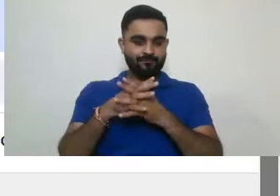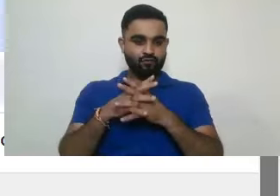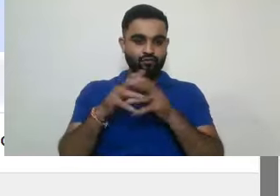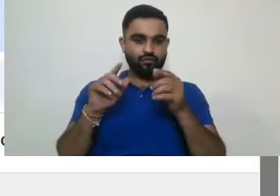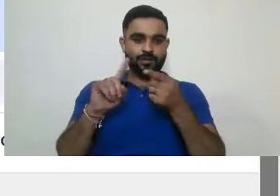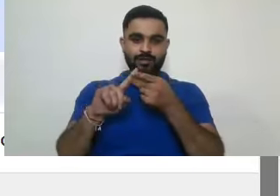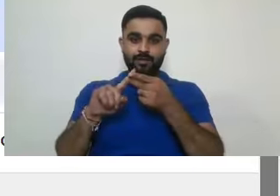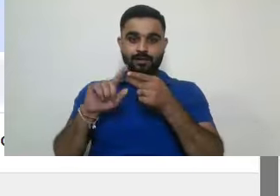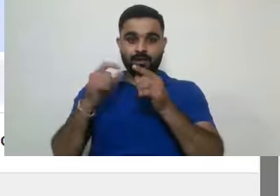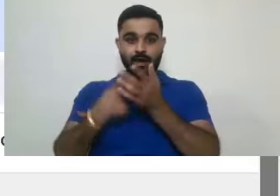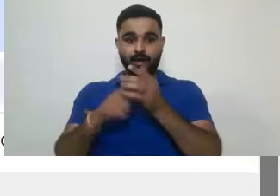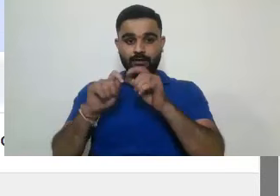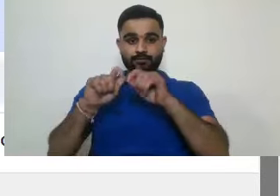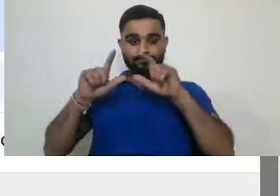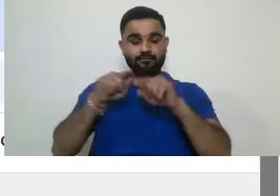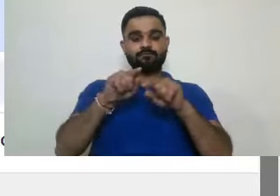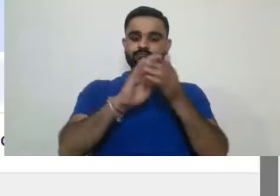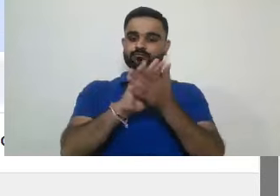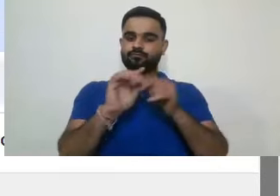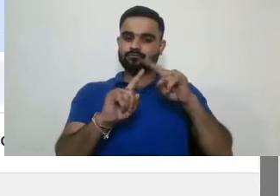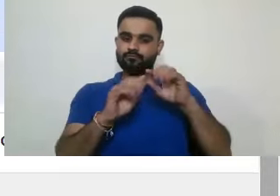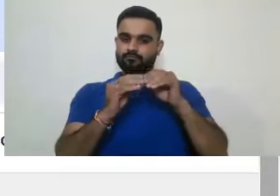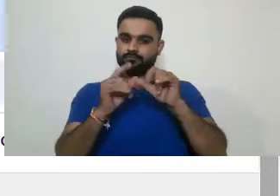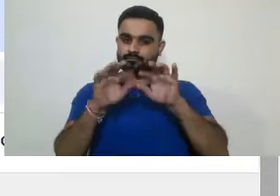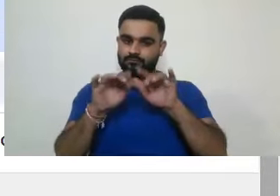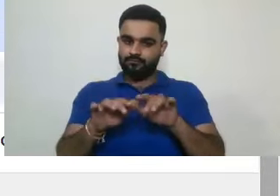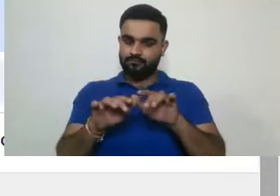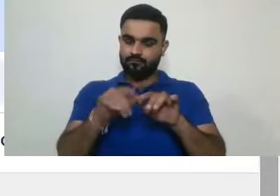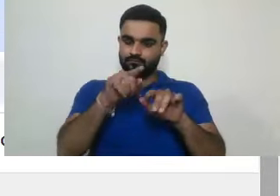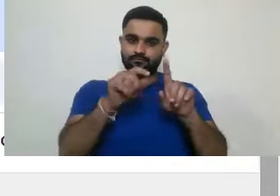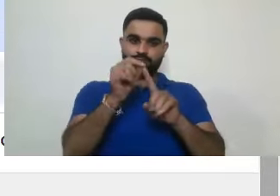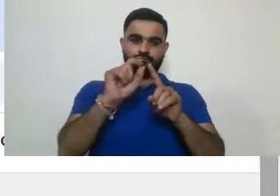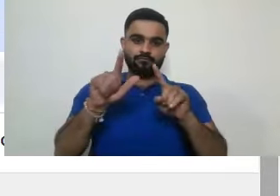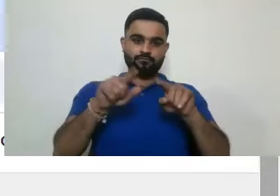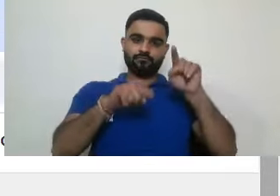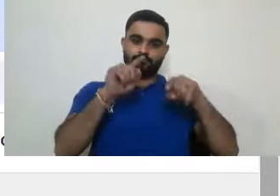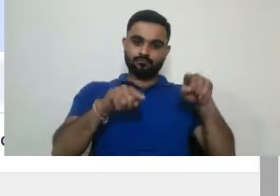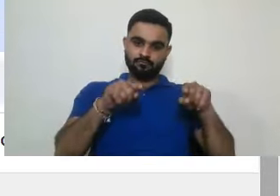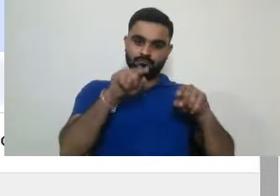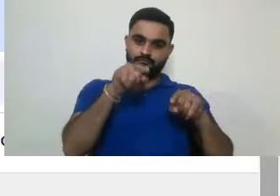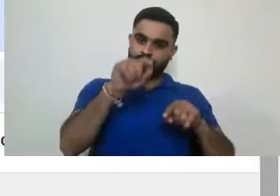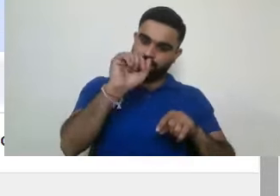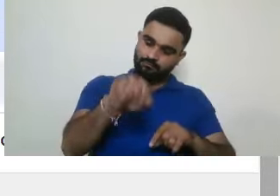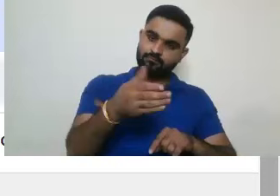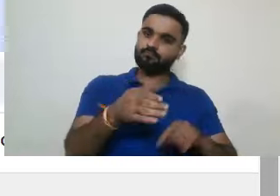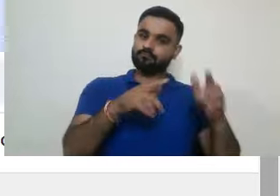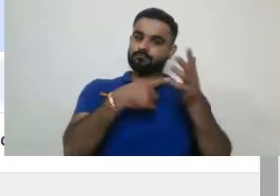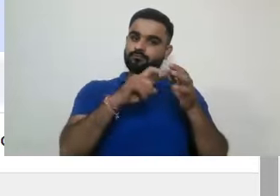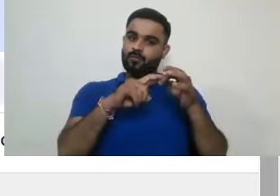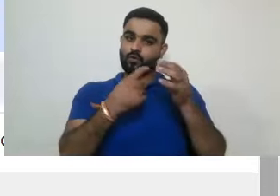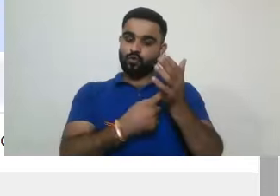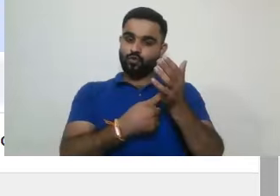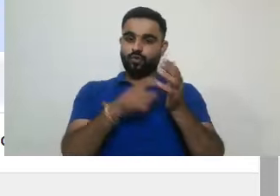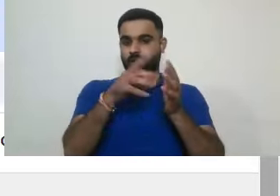https://etc.ch/IW_ER. It's in your chat box. Click on that and you'll reach the poll. Also, you can scan the QR